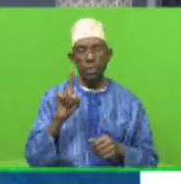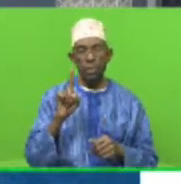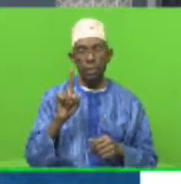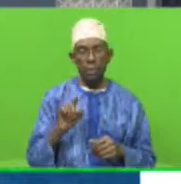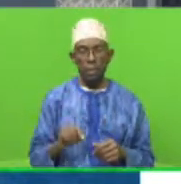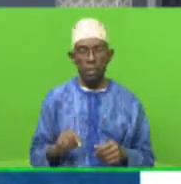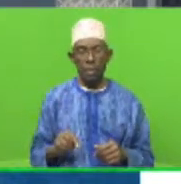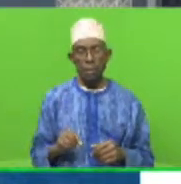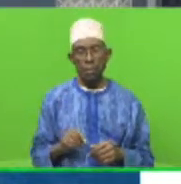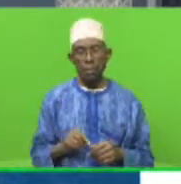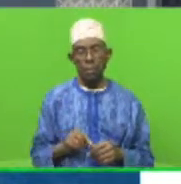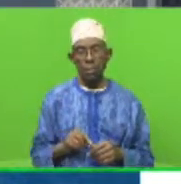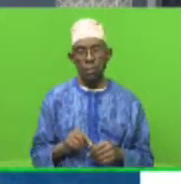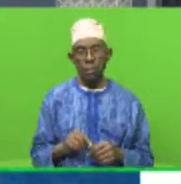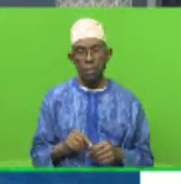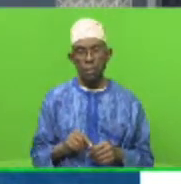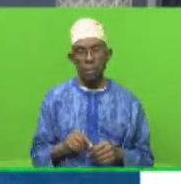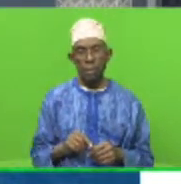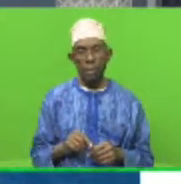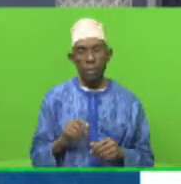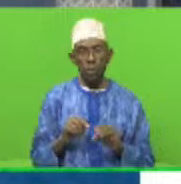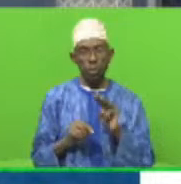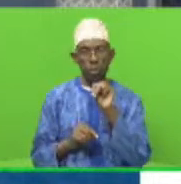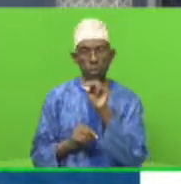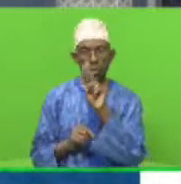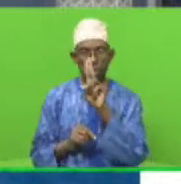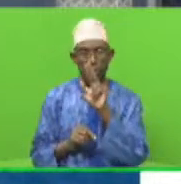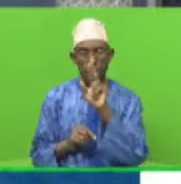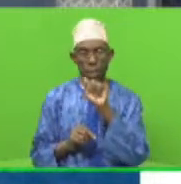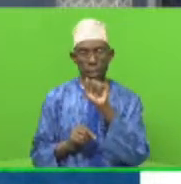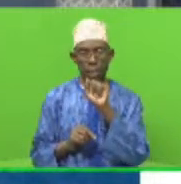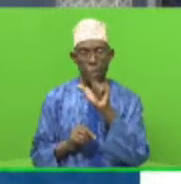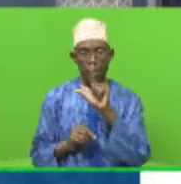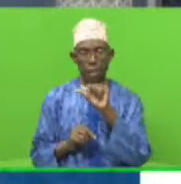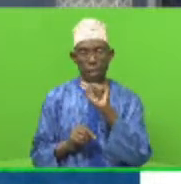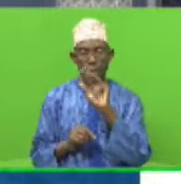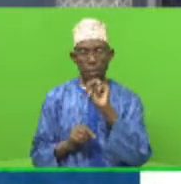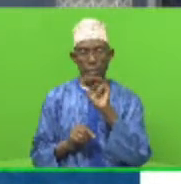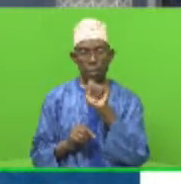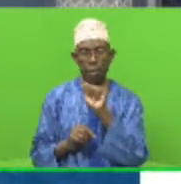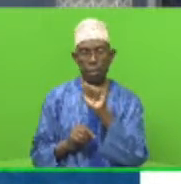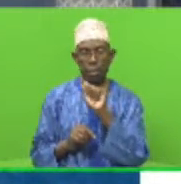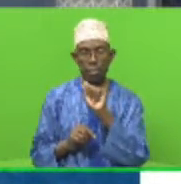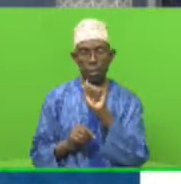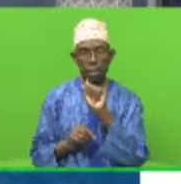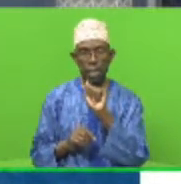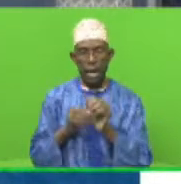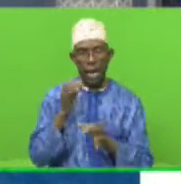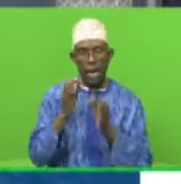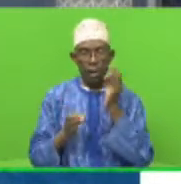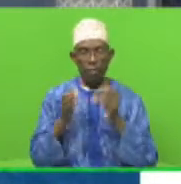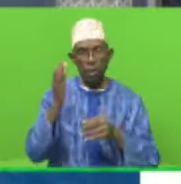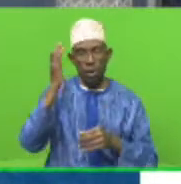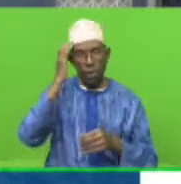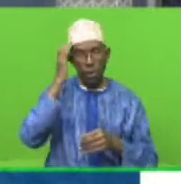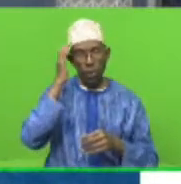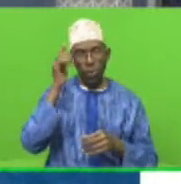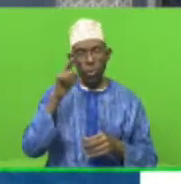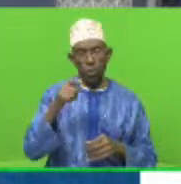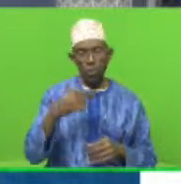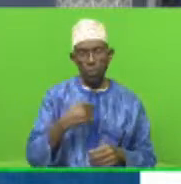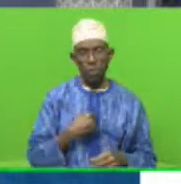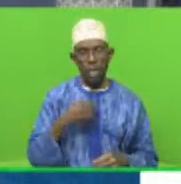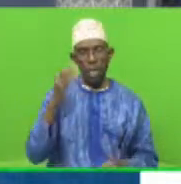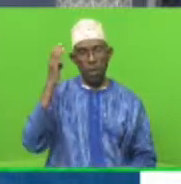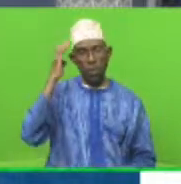says, ya Musaylima, wallahi, innaka ta'alamu, anni